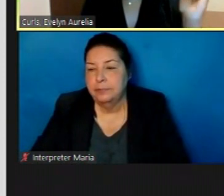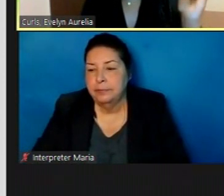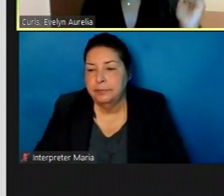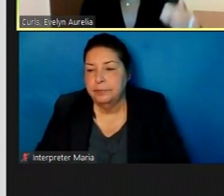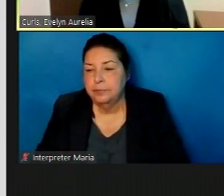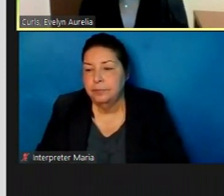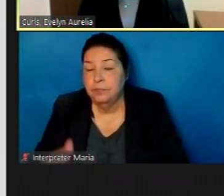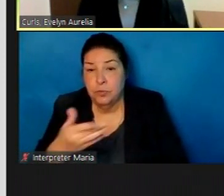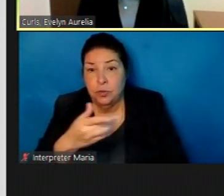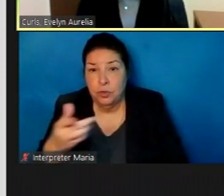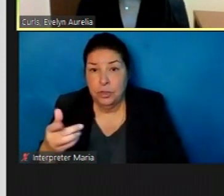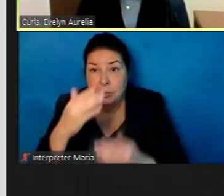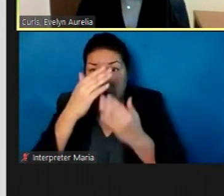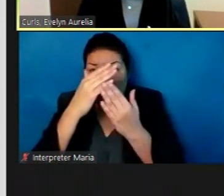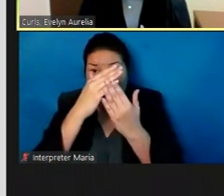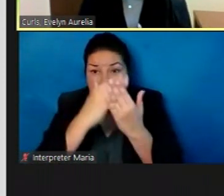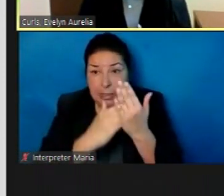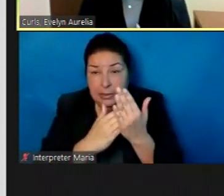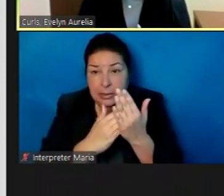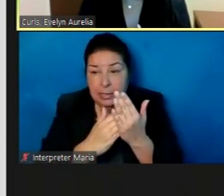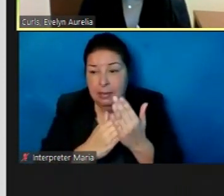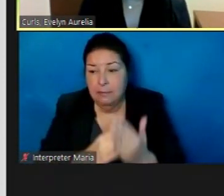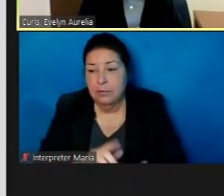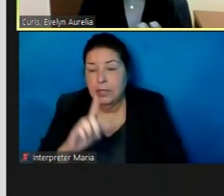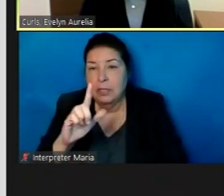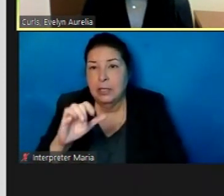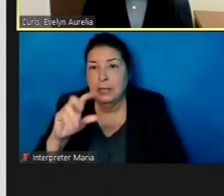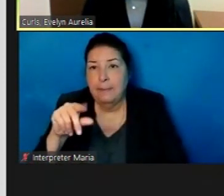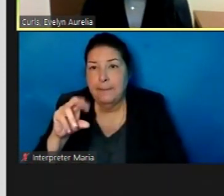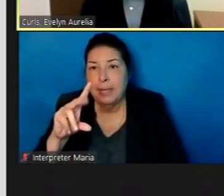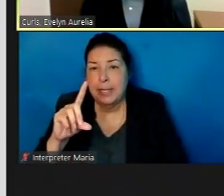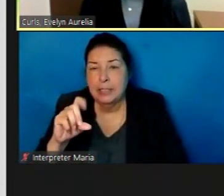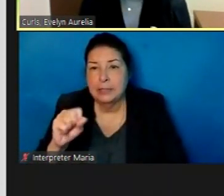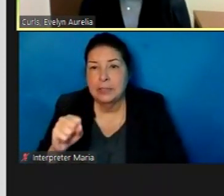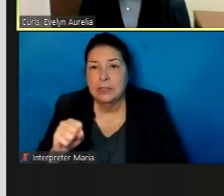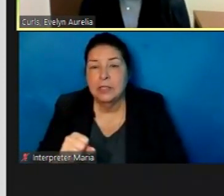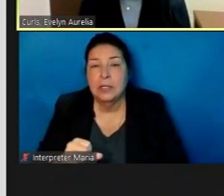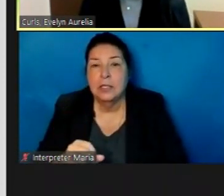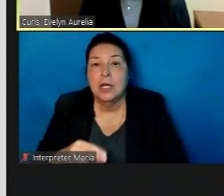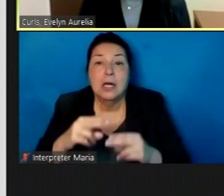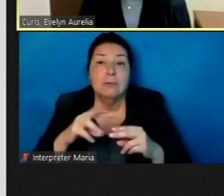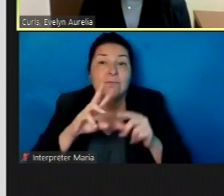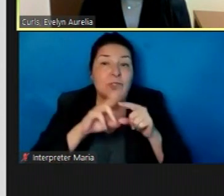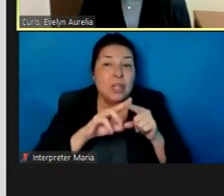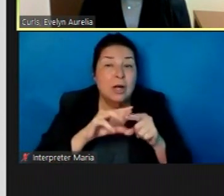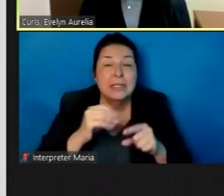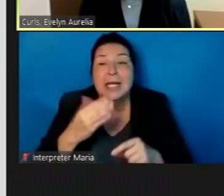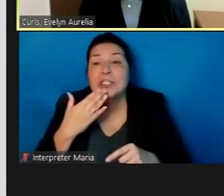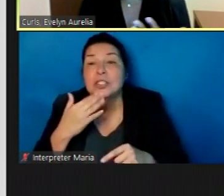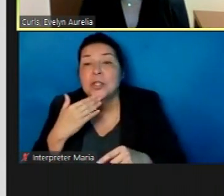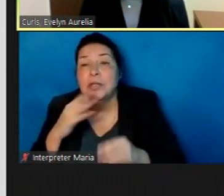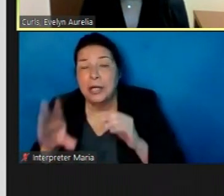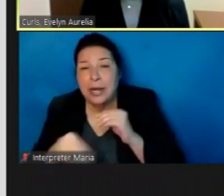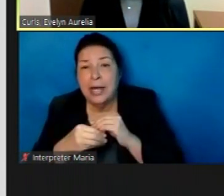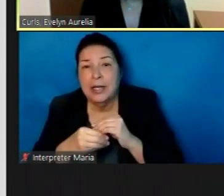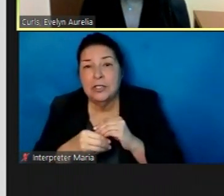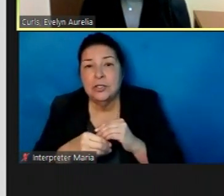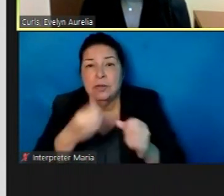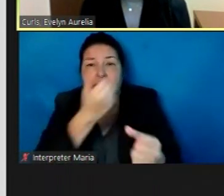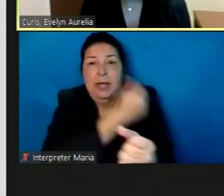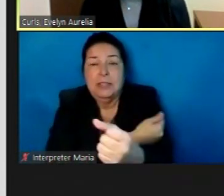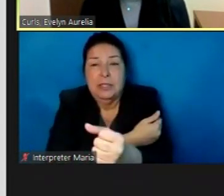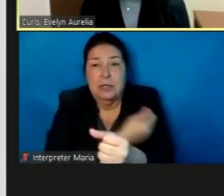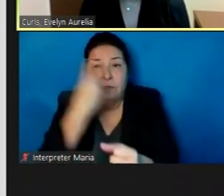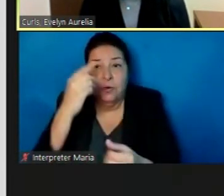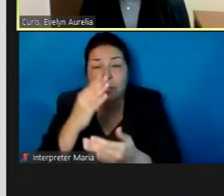These are a list of the lipids, which are just fats, salts, and sugars that are included in the vaccine. For some people who've